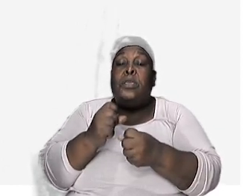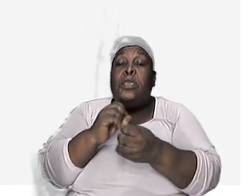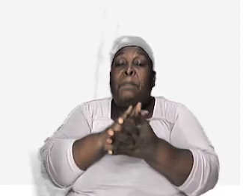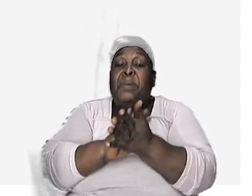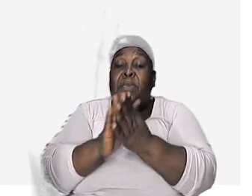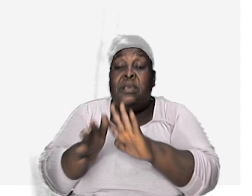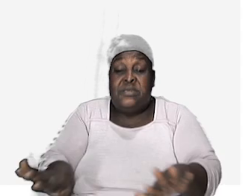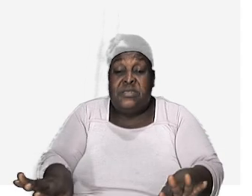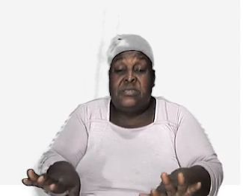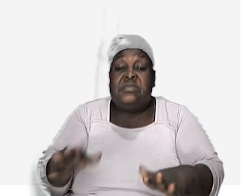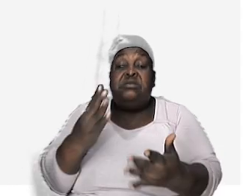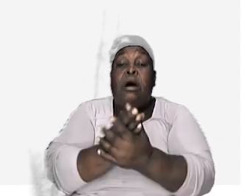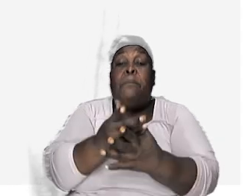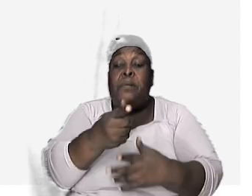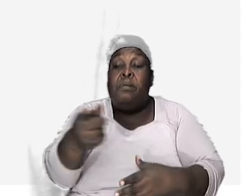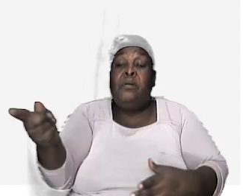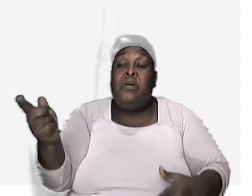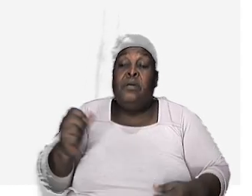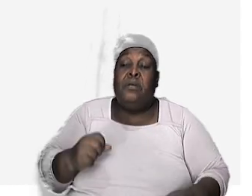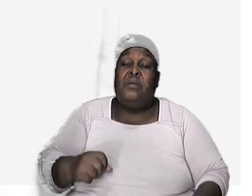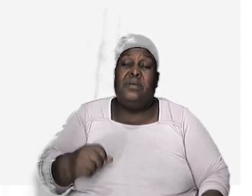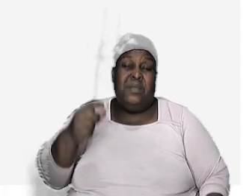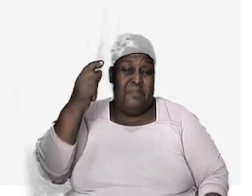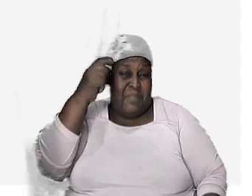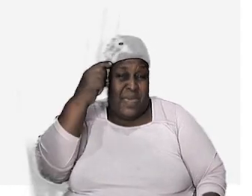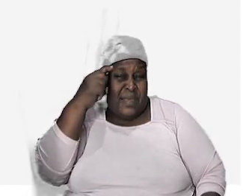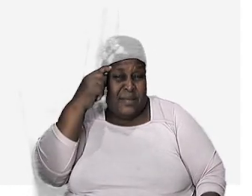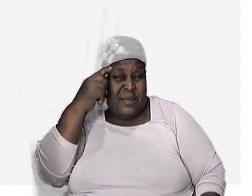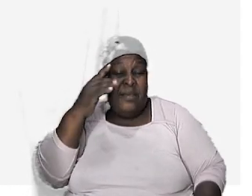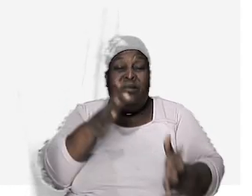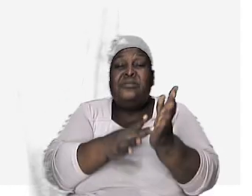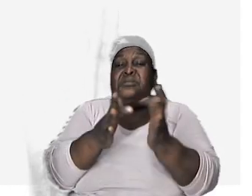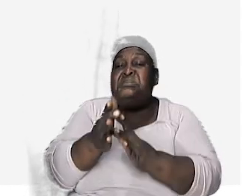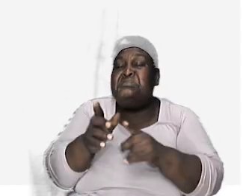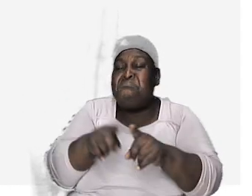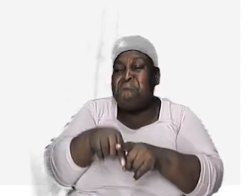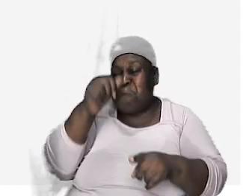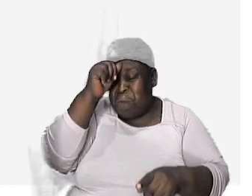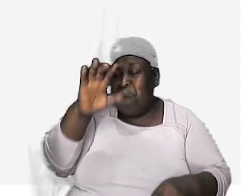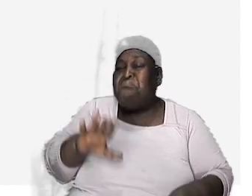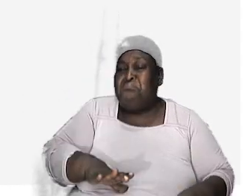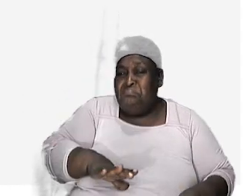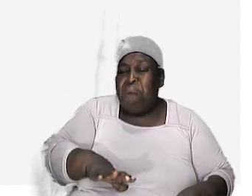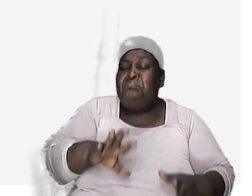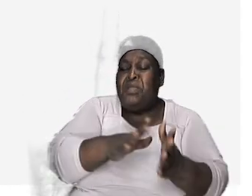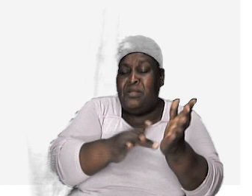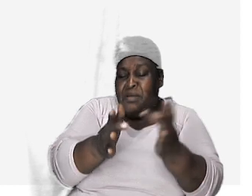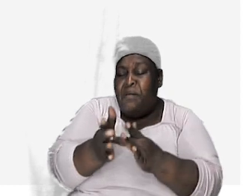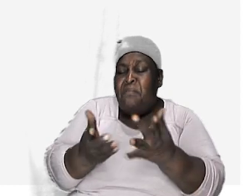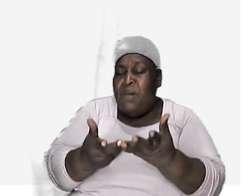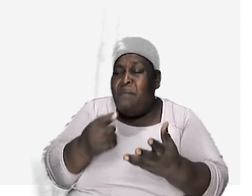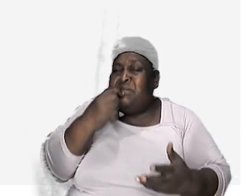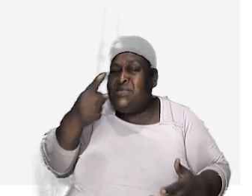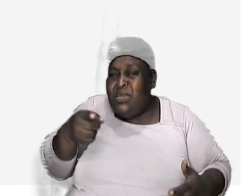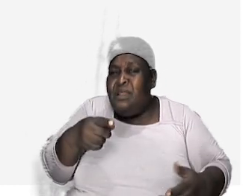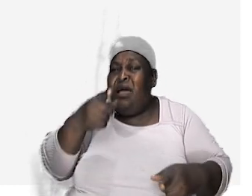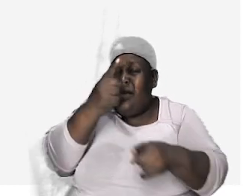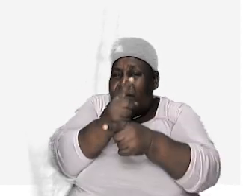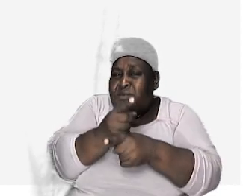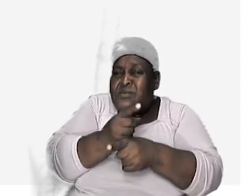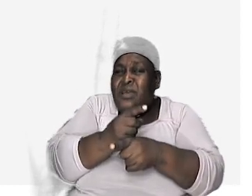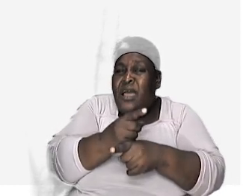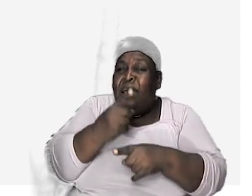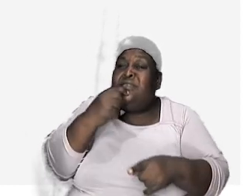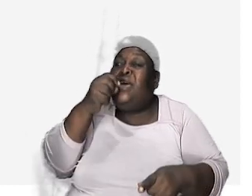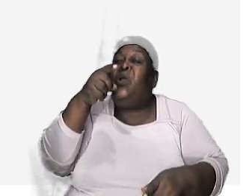Stop, man. Because in their mind, they saw Jesus just as a man. And the Bible said, and he answered and said unto them, I